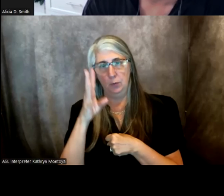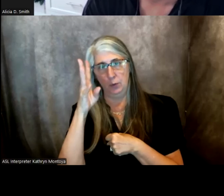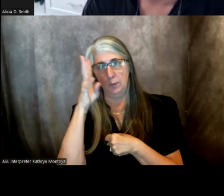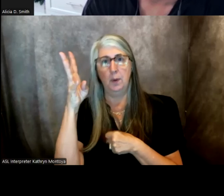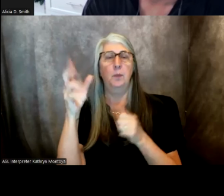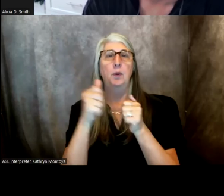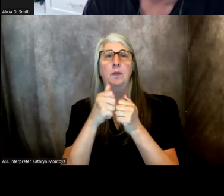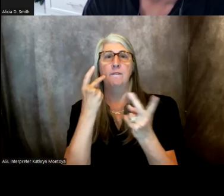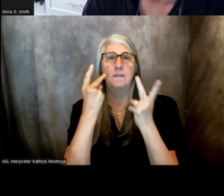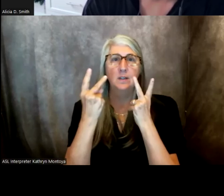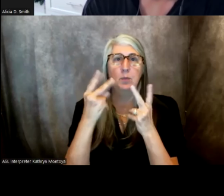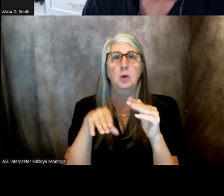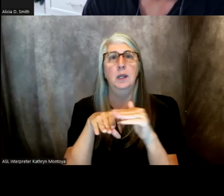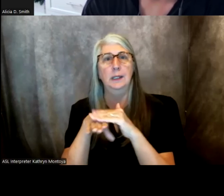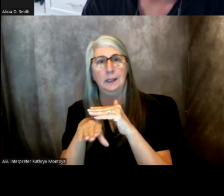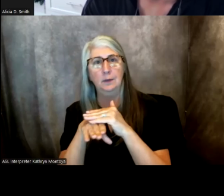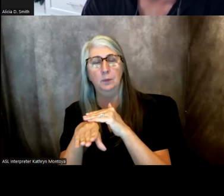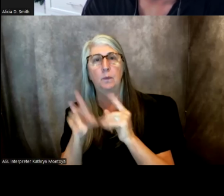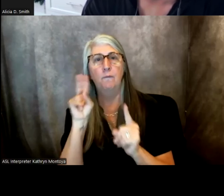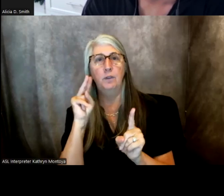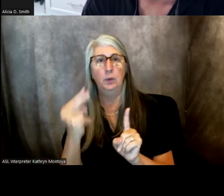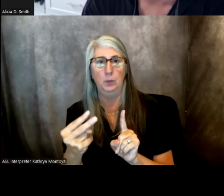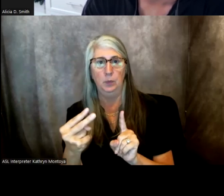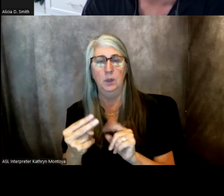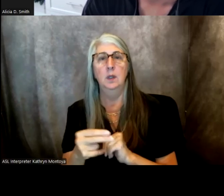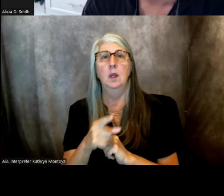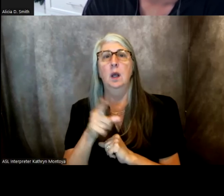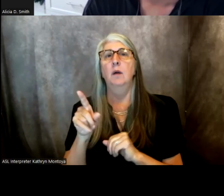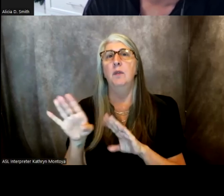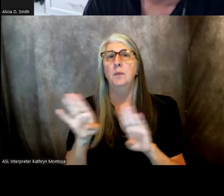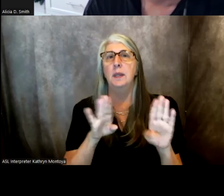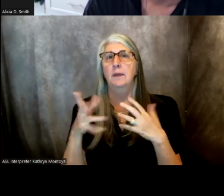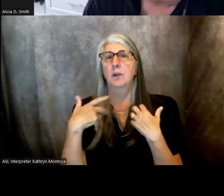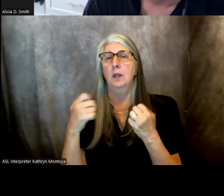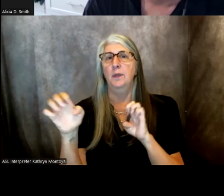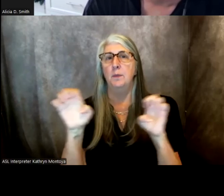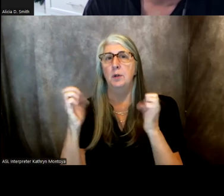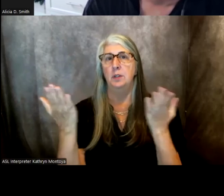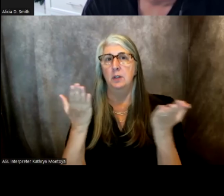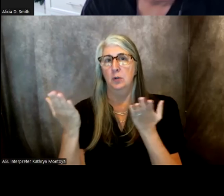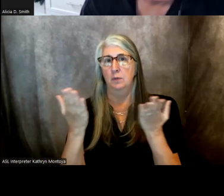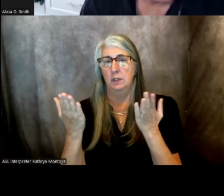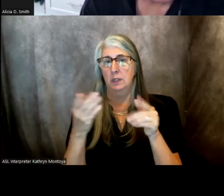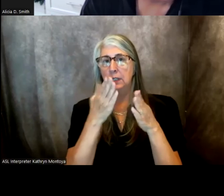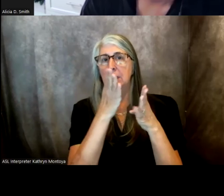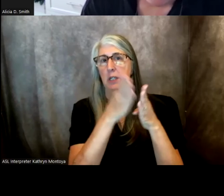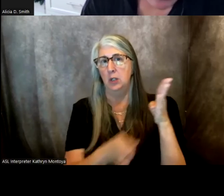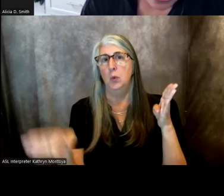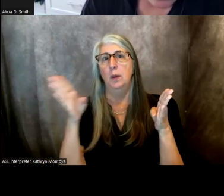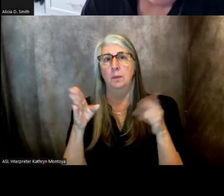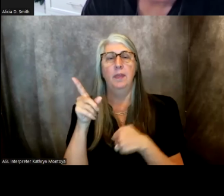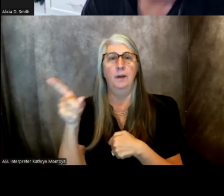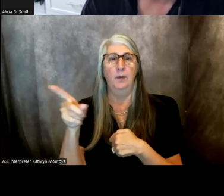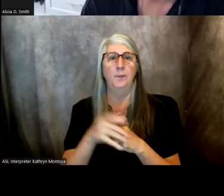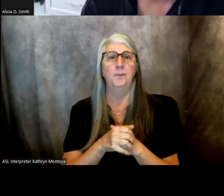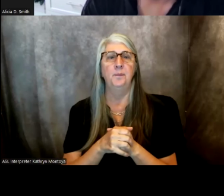and accessible view of the behavioral health emergency services continuum in that county. And last